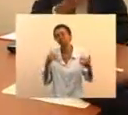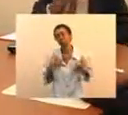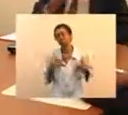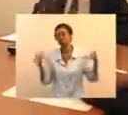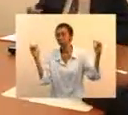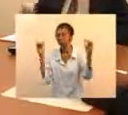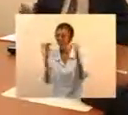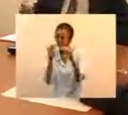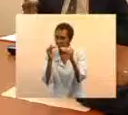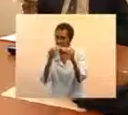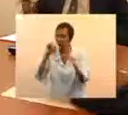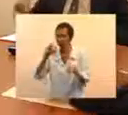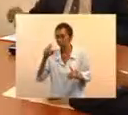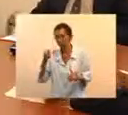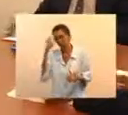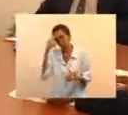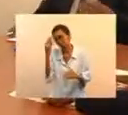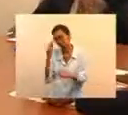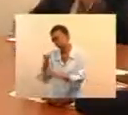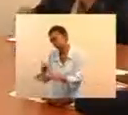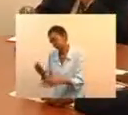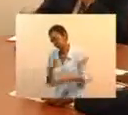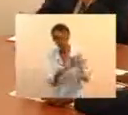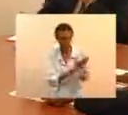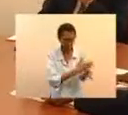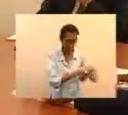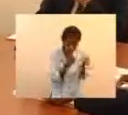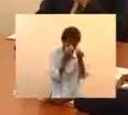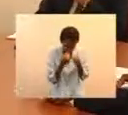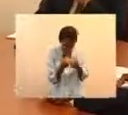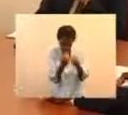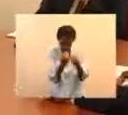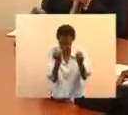chance to communicate their side to the other party.